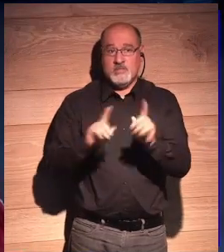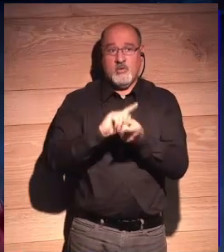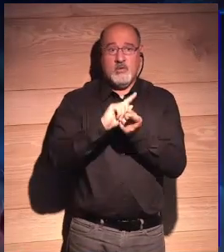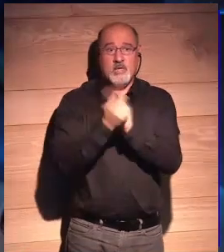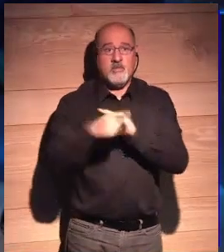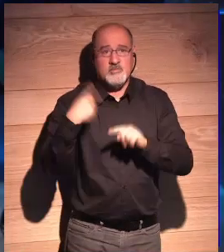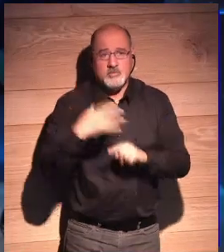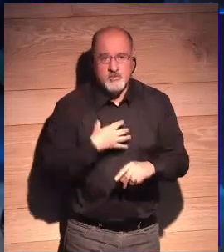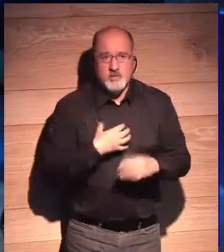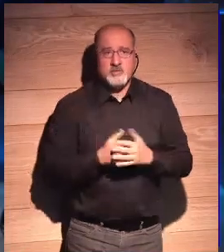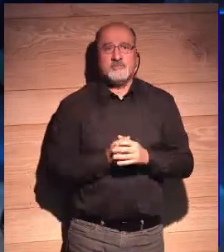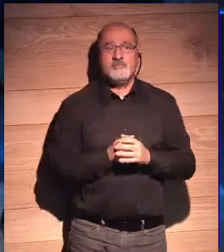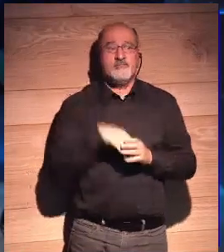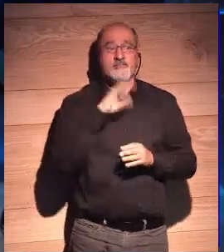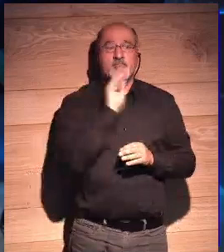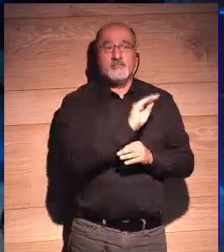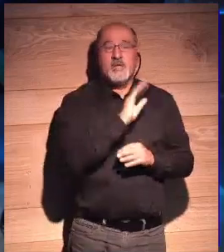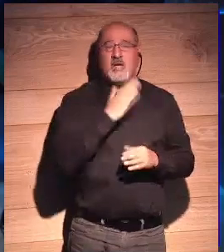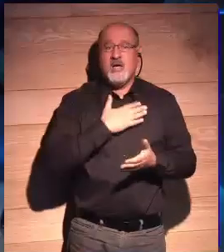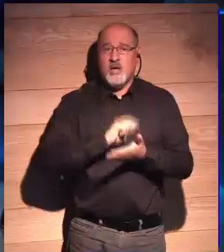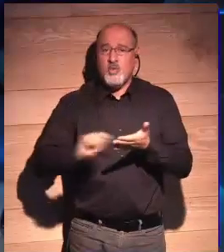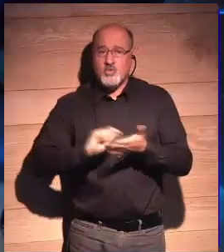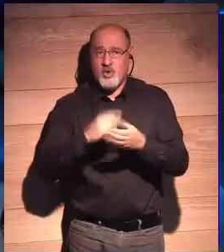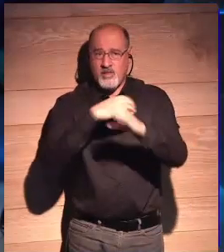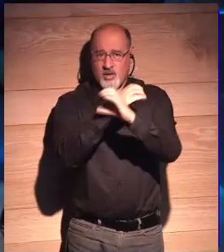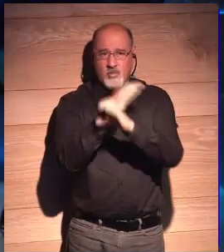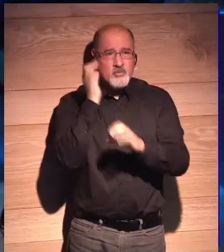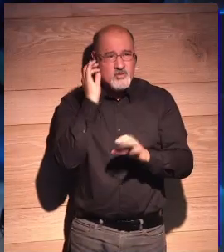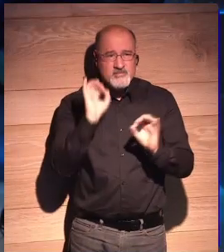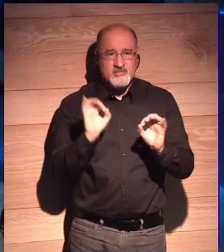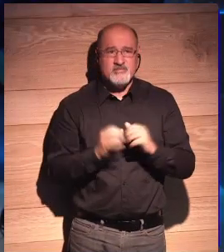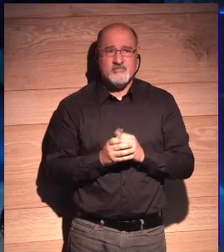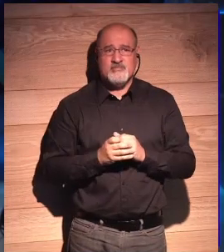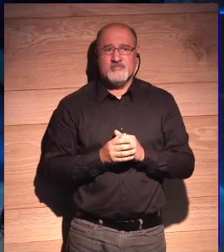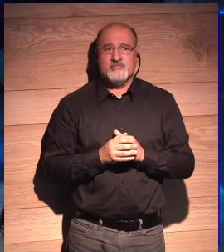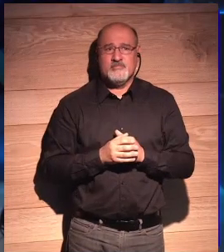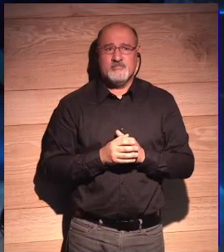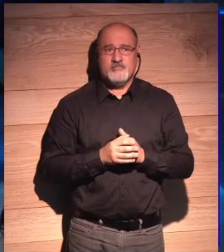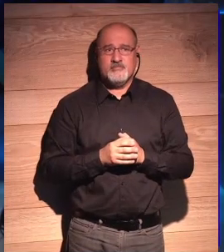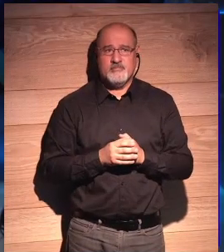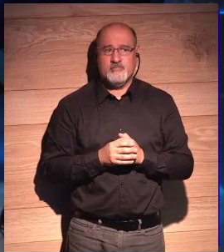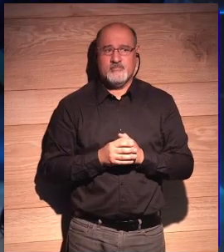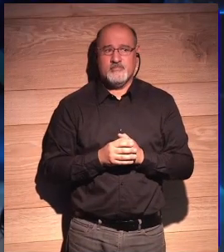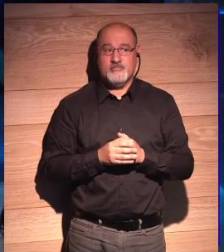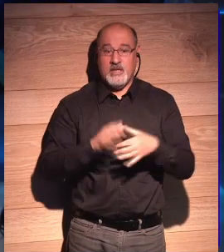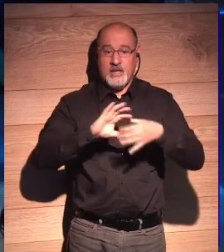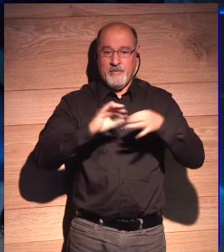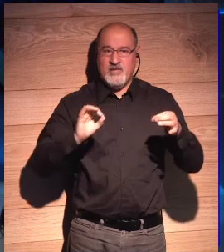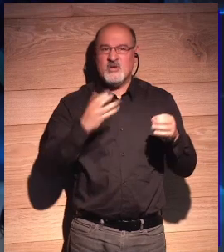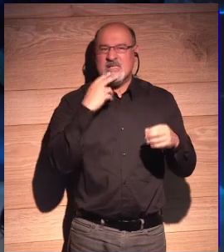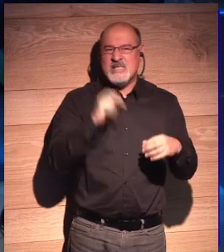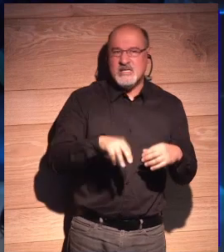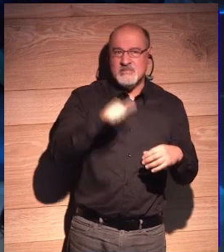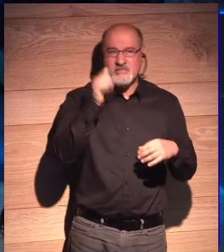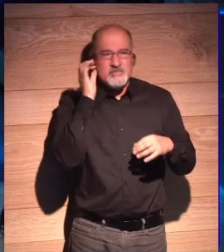amigos? Si alguno es algún autor de cómic. Who are the first friends, and after your wife, who are allowed to read your books? Who are the